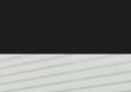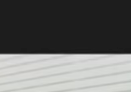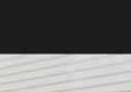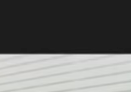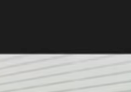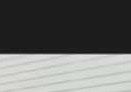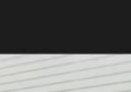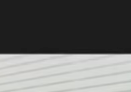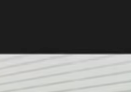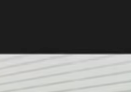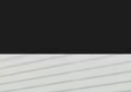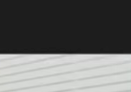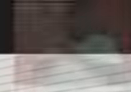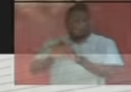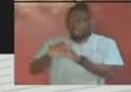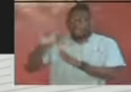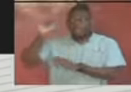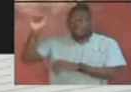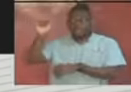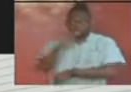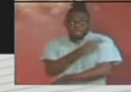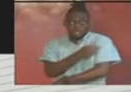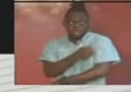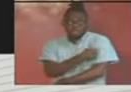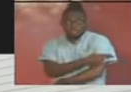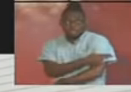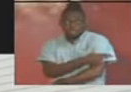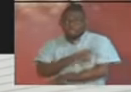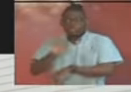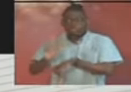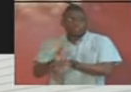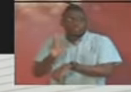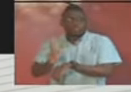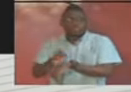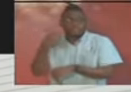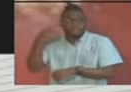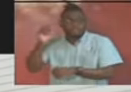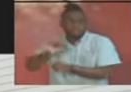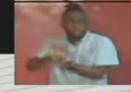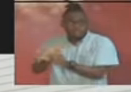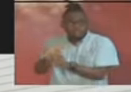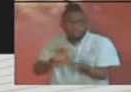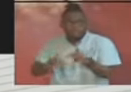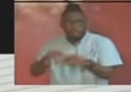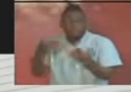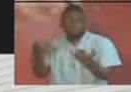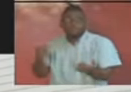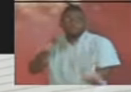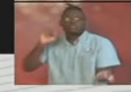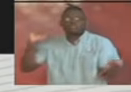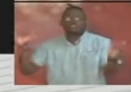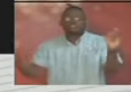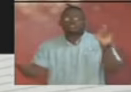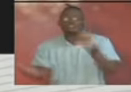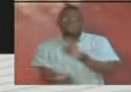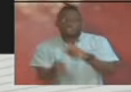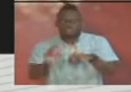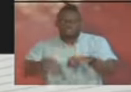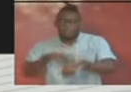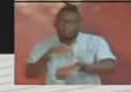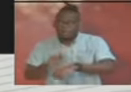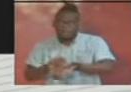example, has been one of those facilities that has been, returned to some sort of, normalcy. Are there any